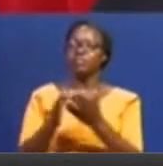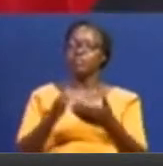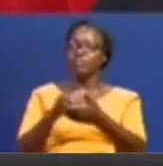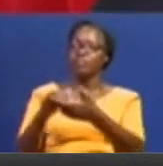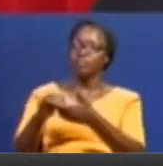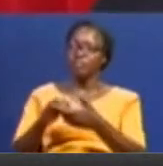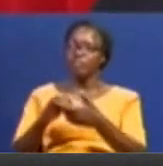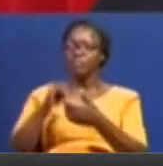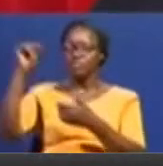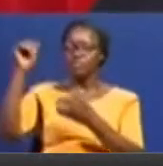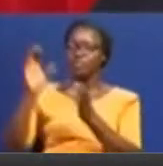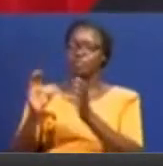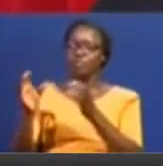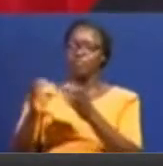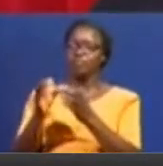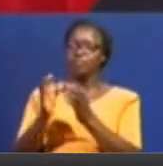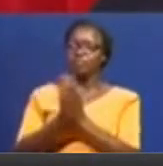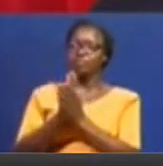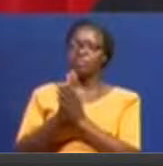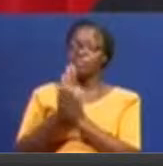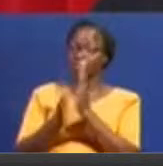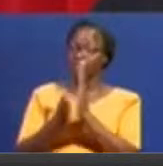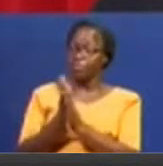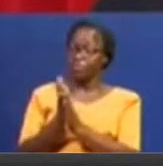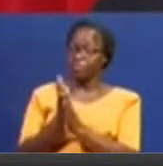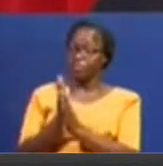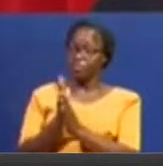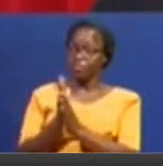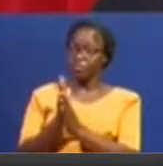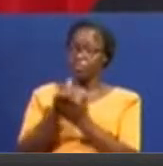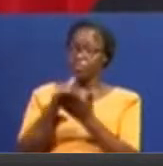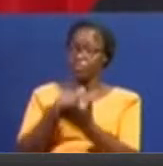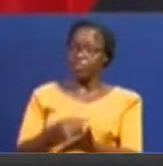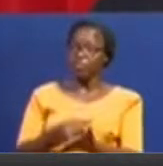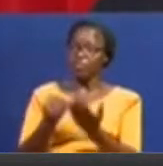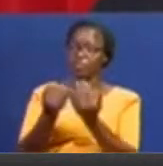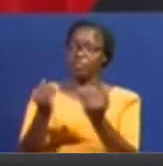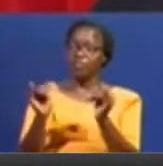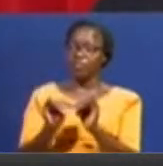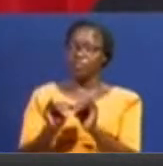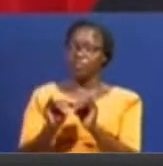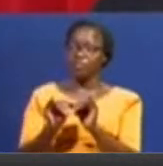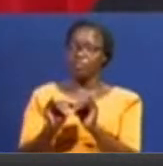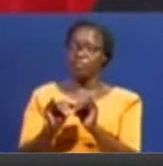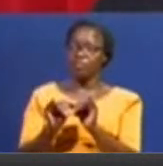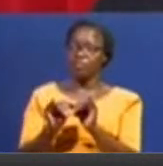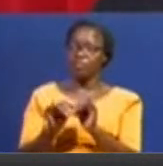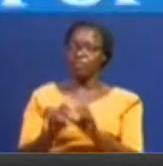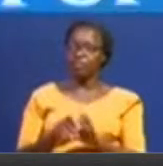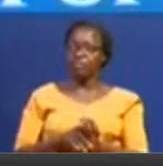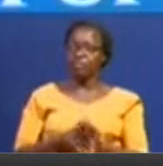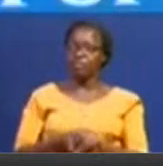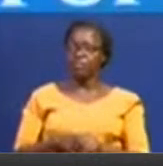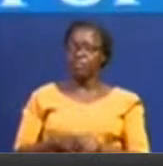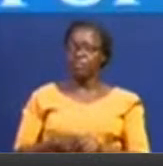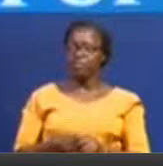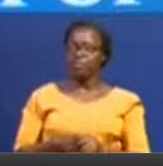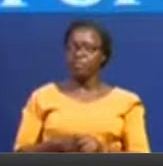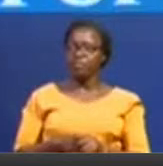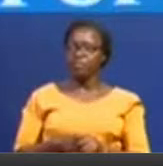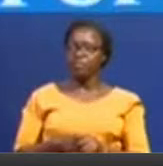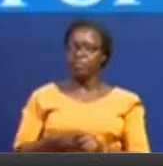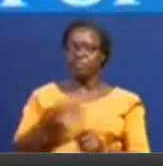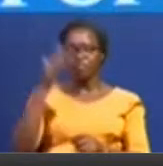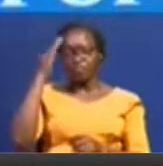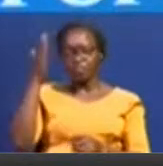the political parties without necessarily compromising the independence of the Commission? I am